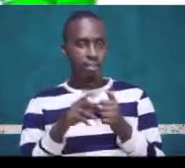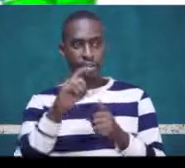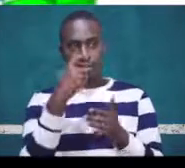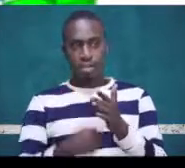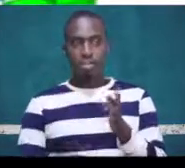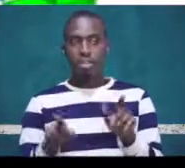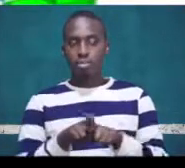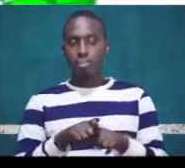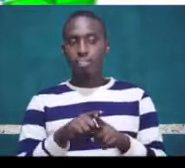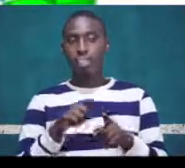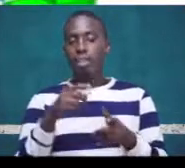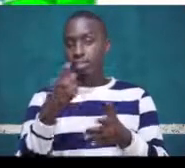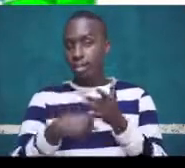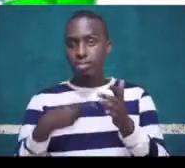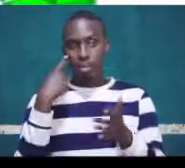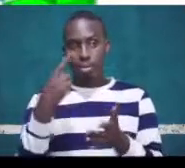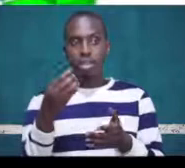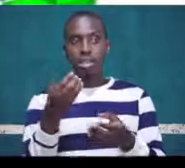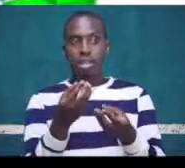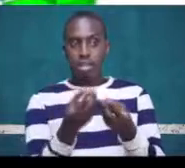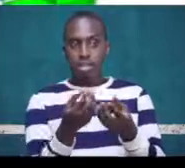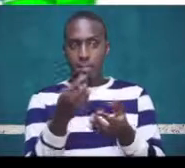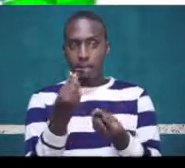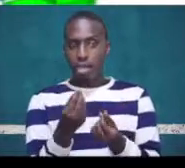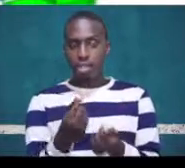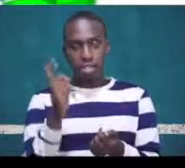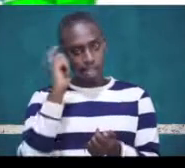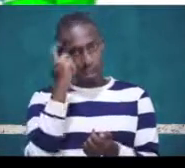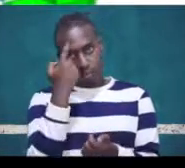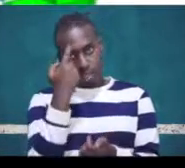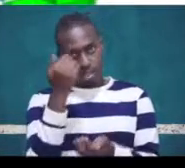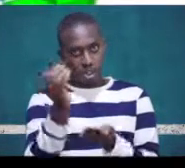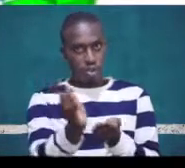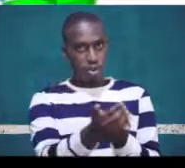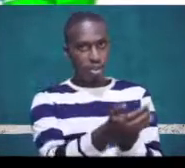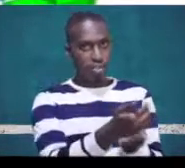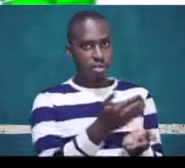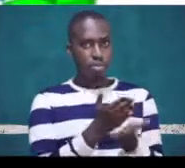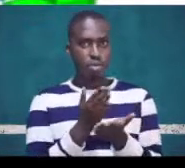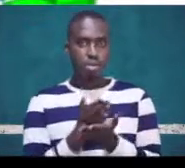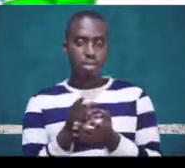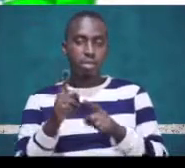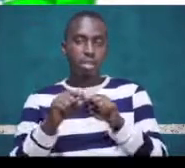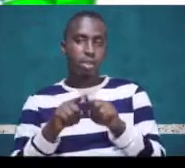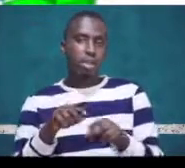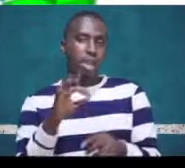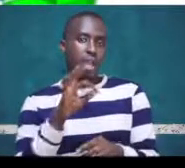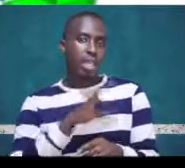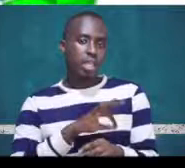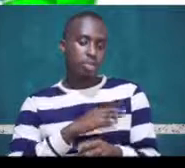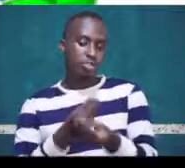the government collects. The money the government collects based on income, sales, and